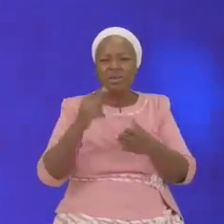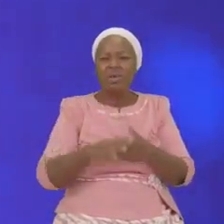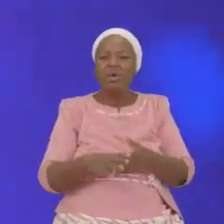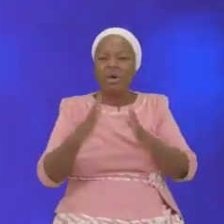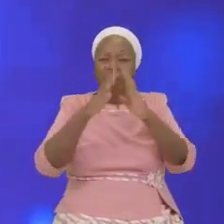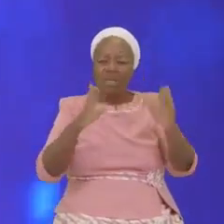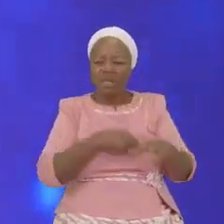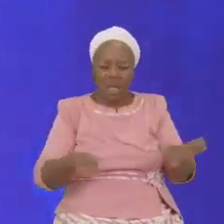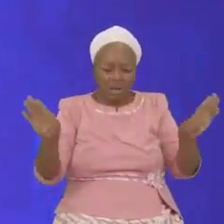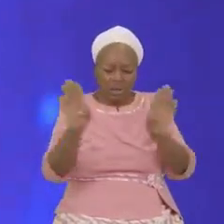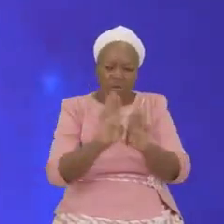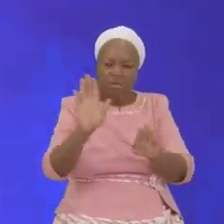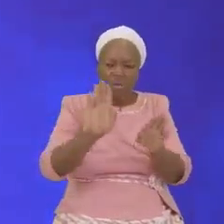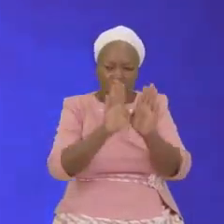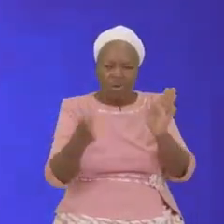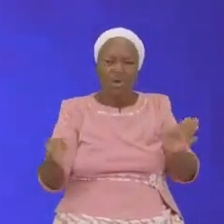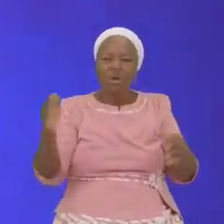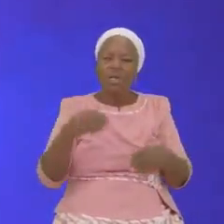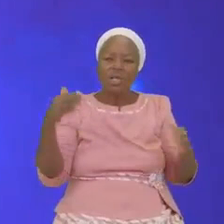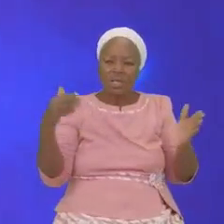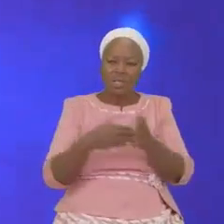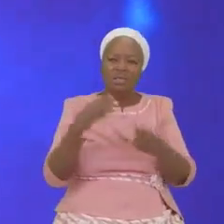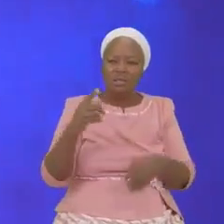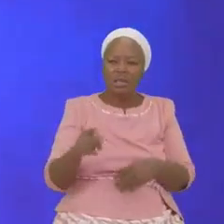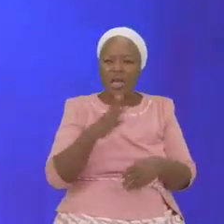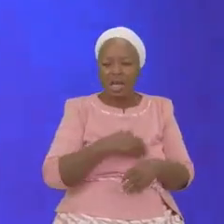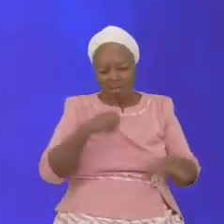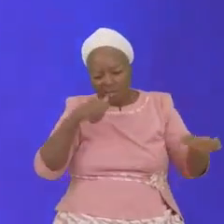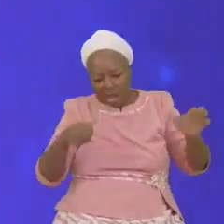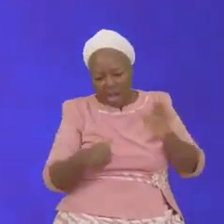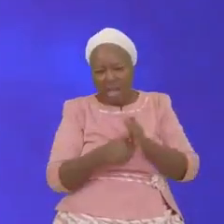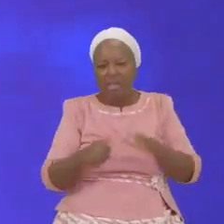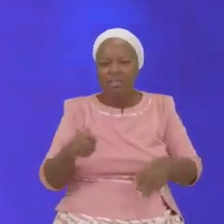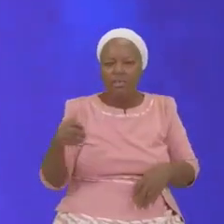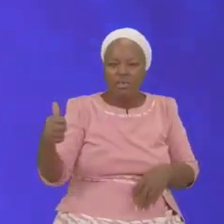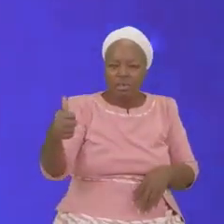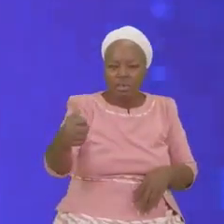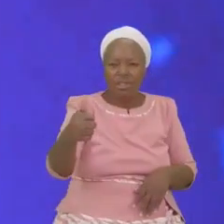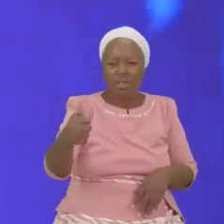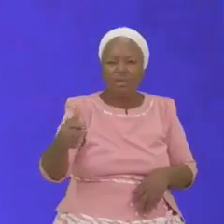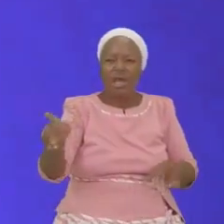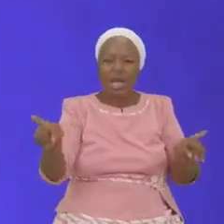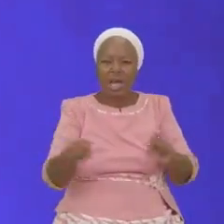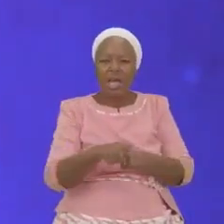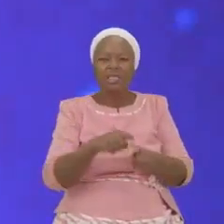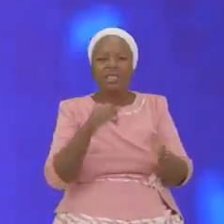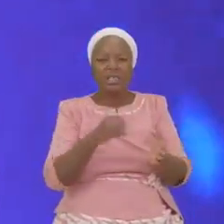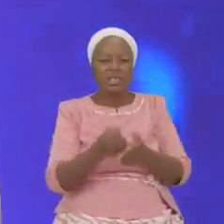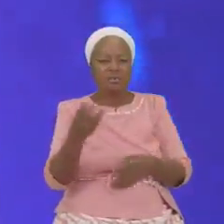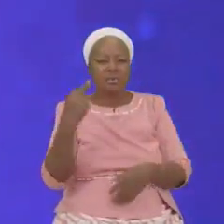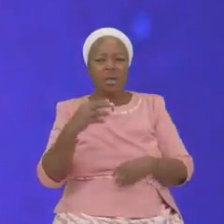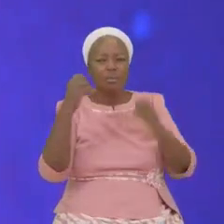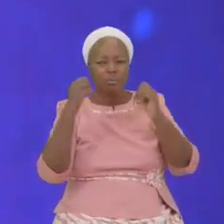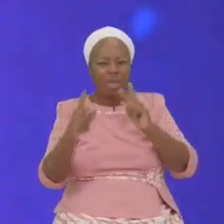and shut thy doors about thee. Hide thyself as it were. Many people